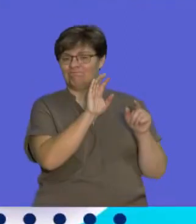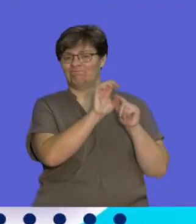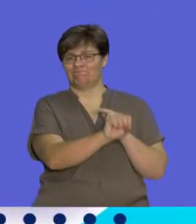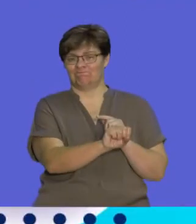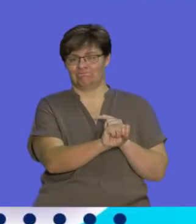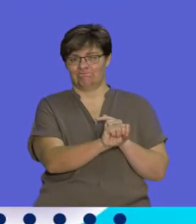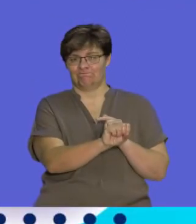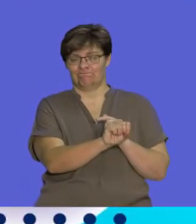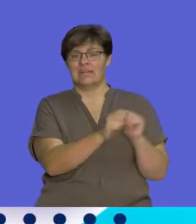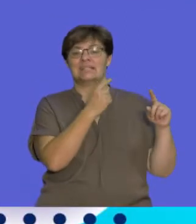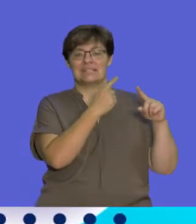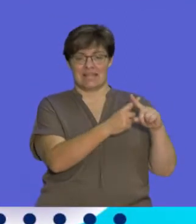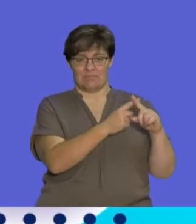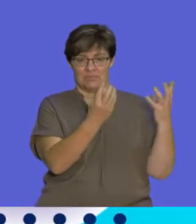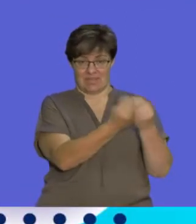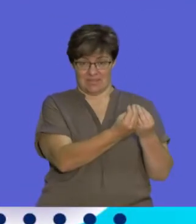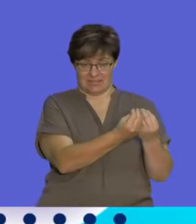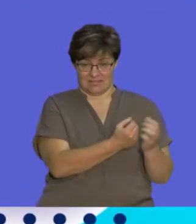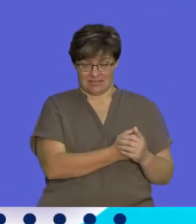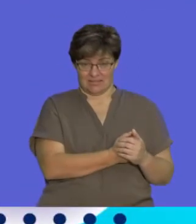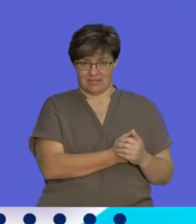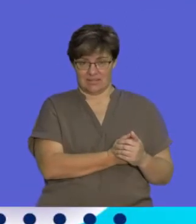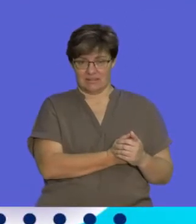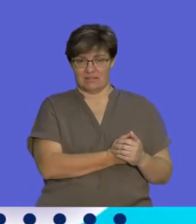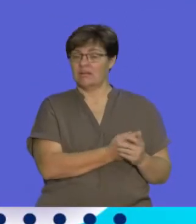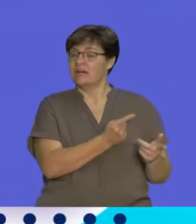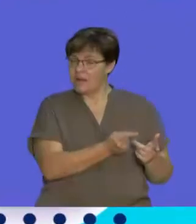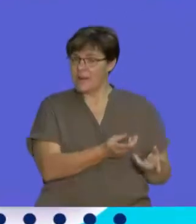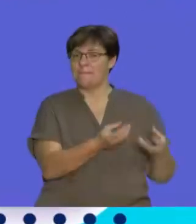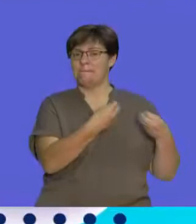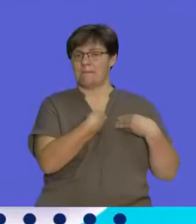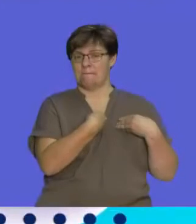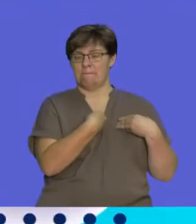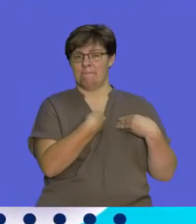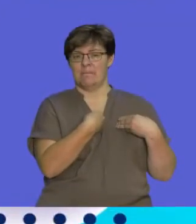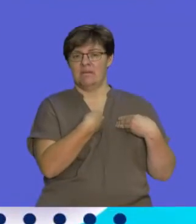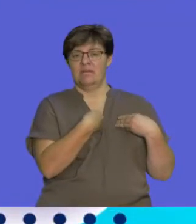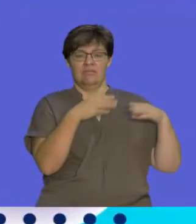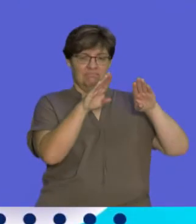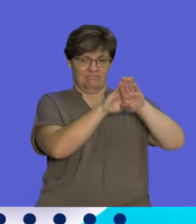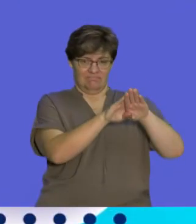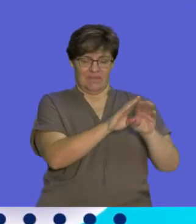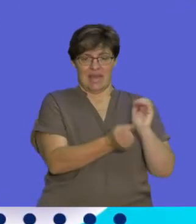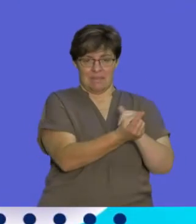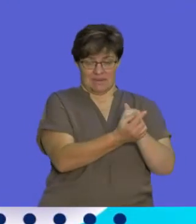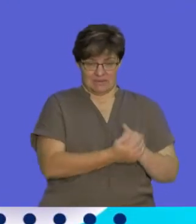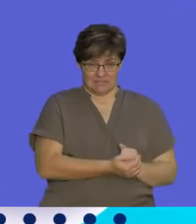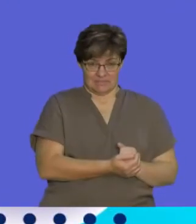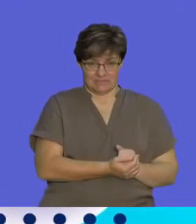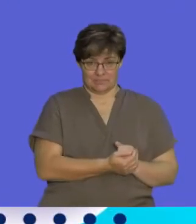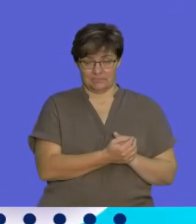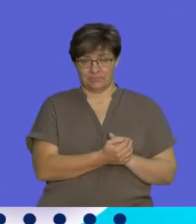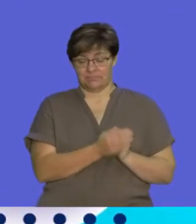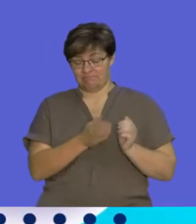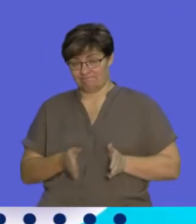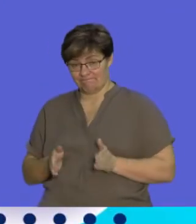that we multiply those two things together, and that will give us the intersection of those events. Right,